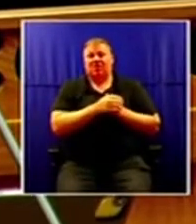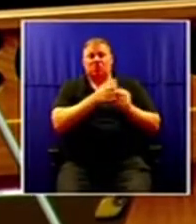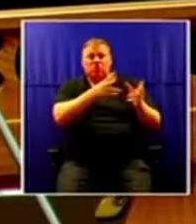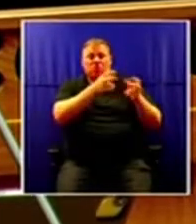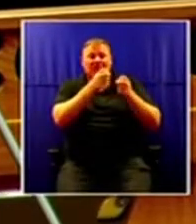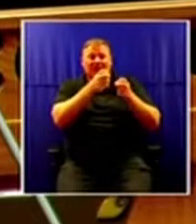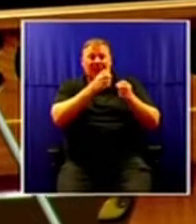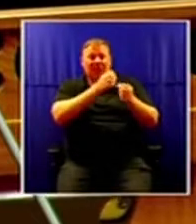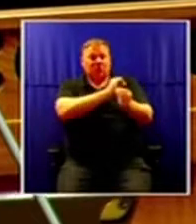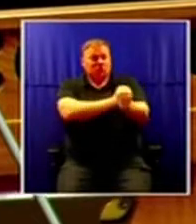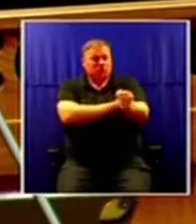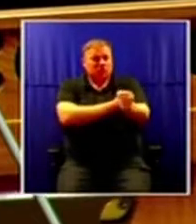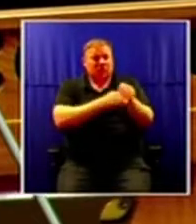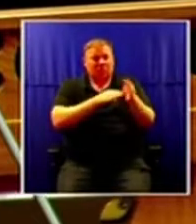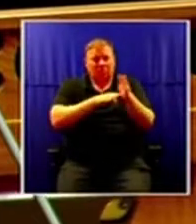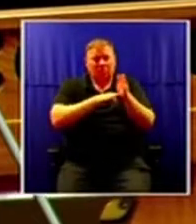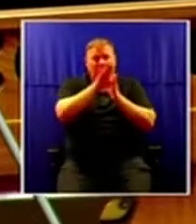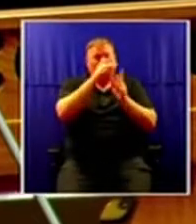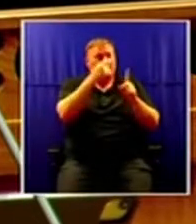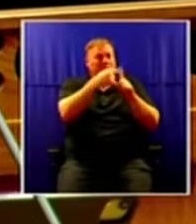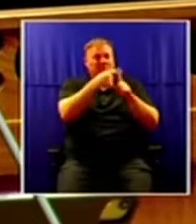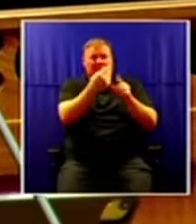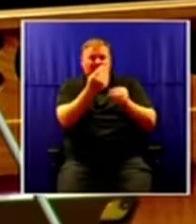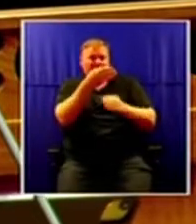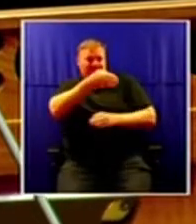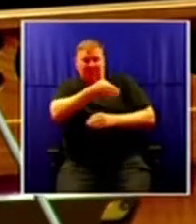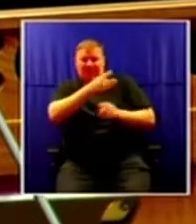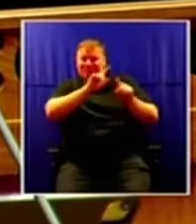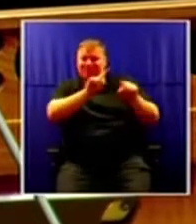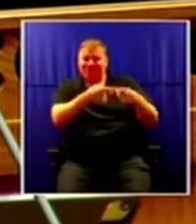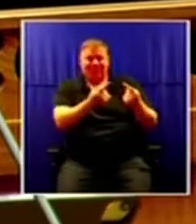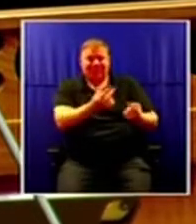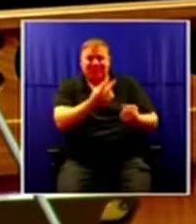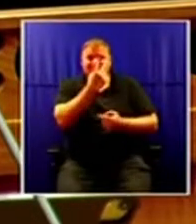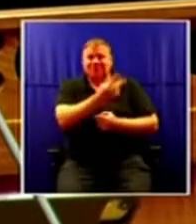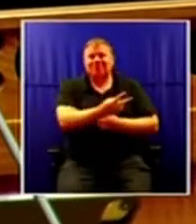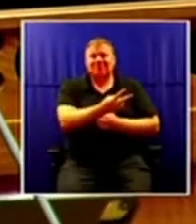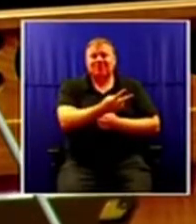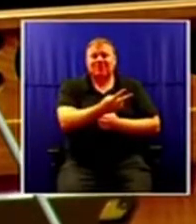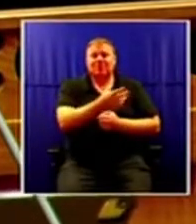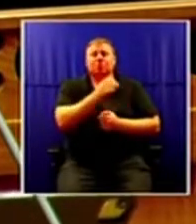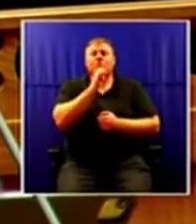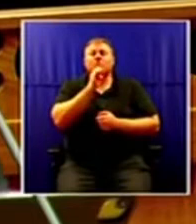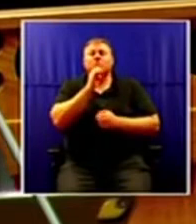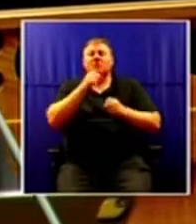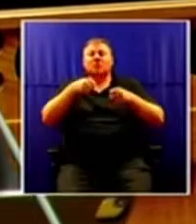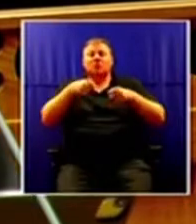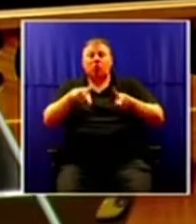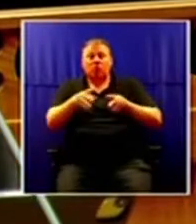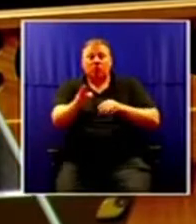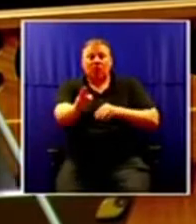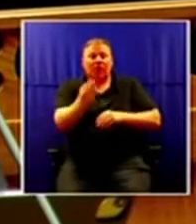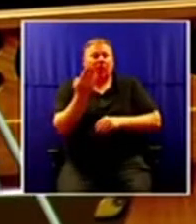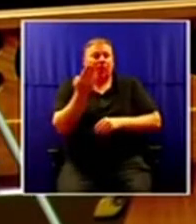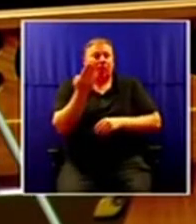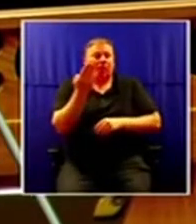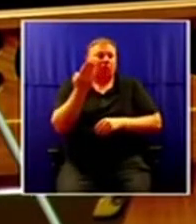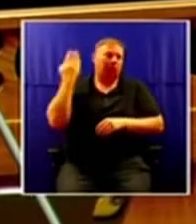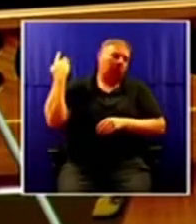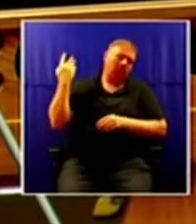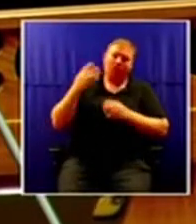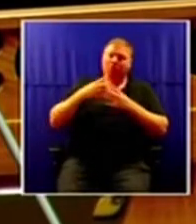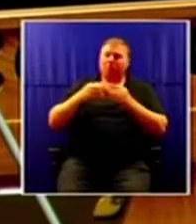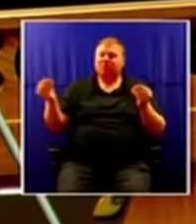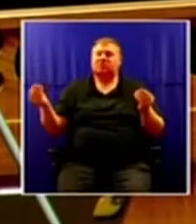strengths, then we will fail to seize the opportunities that they present for building a